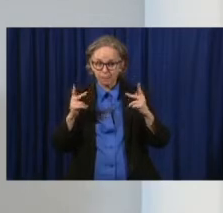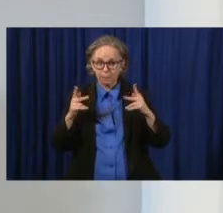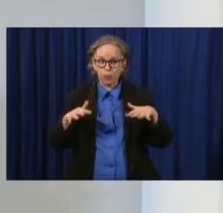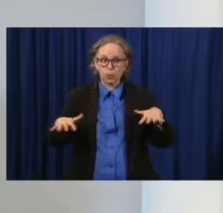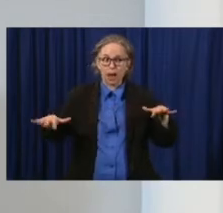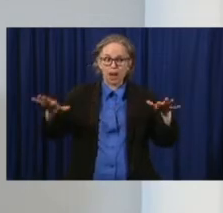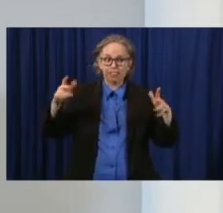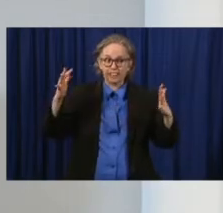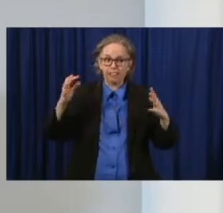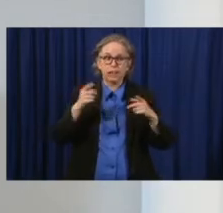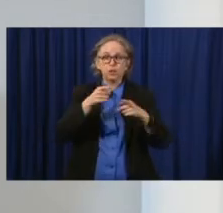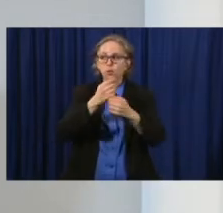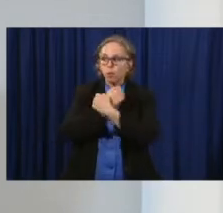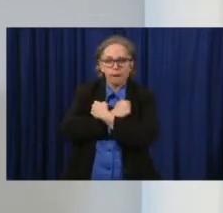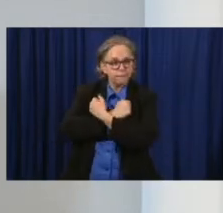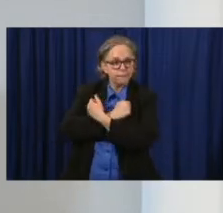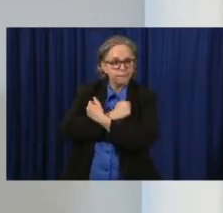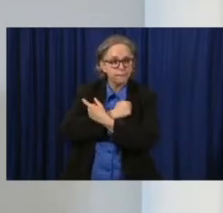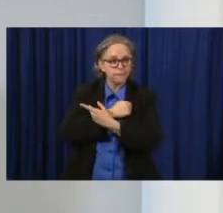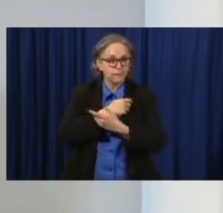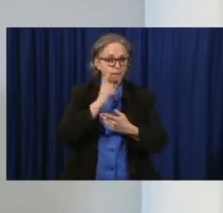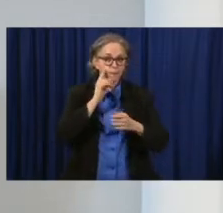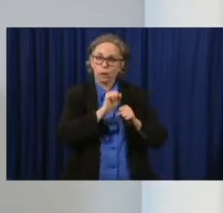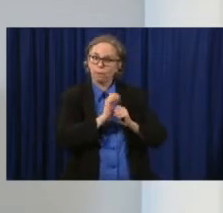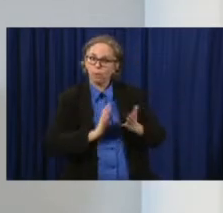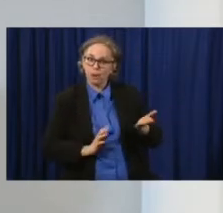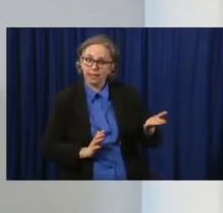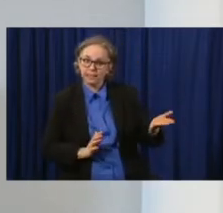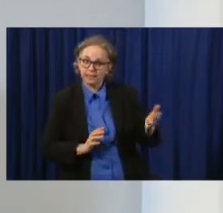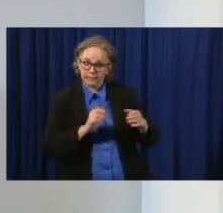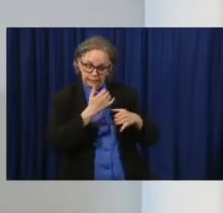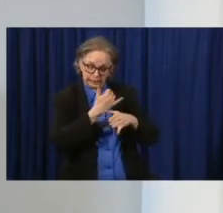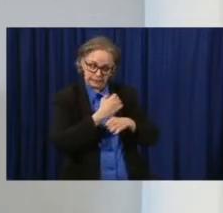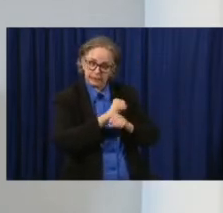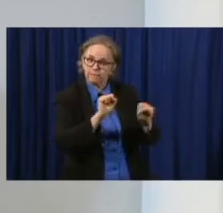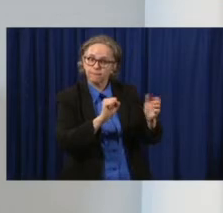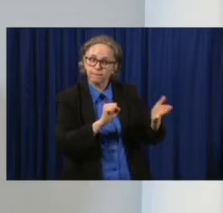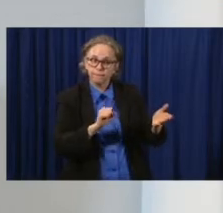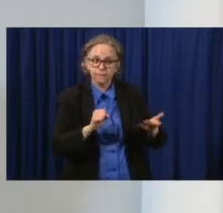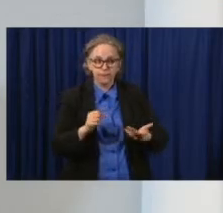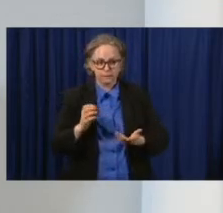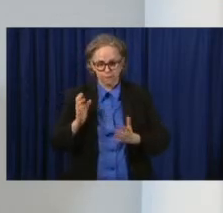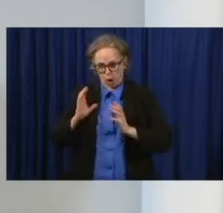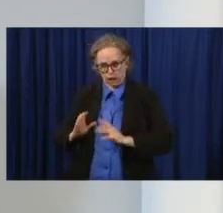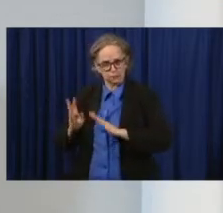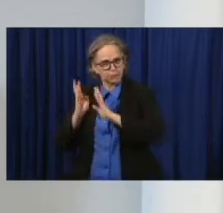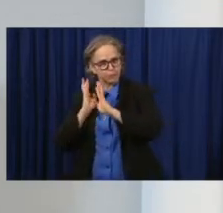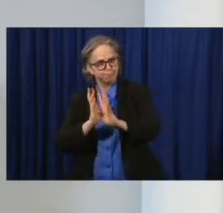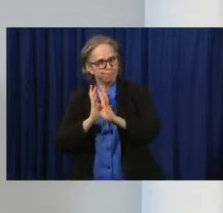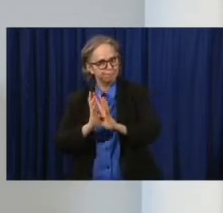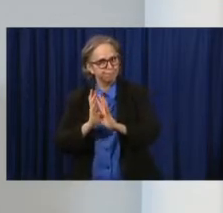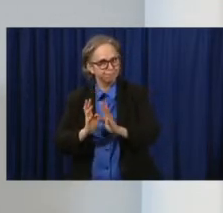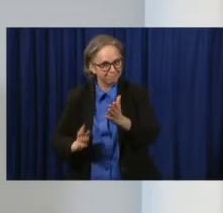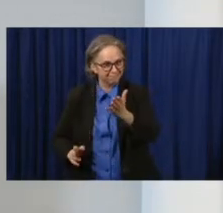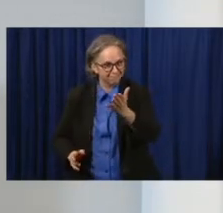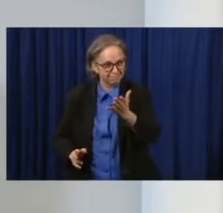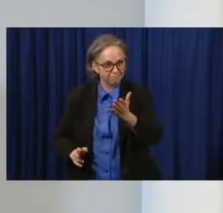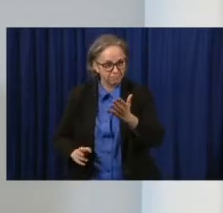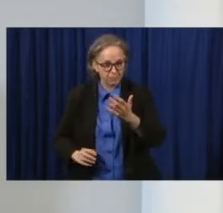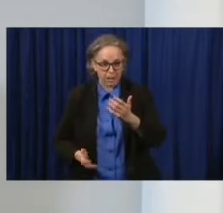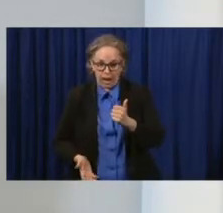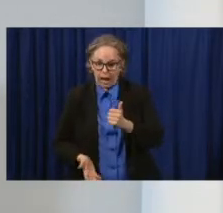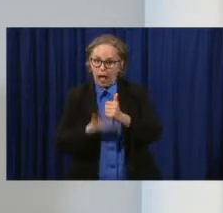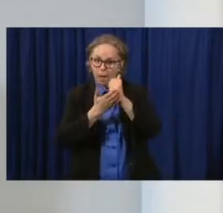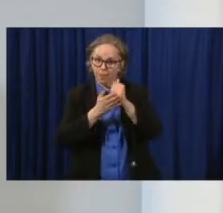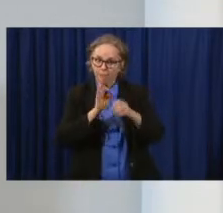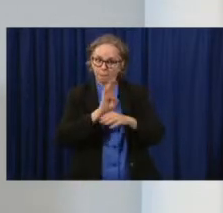It's for the employees to keep them safe. And it's for the customers who want to help a business owner, want to